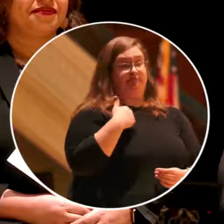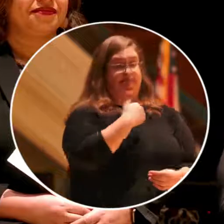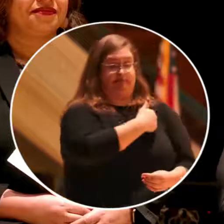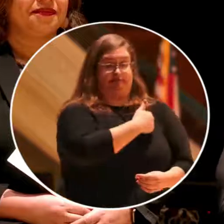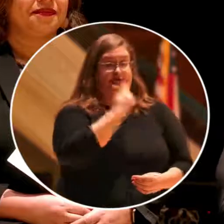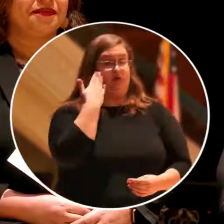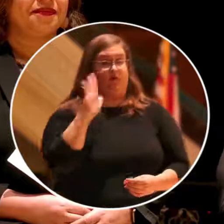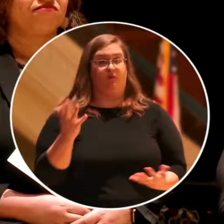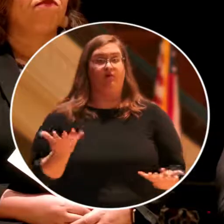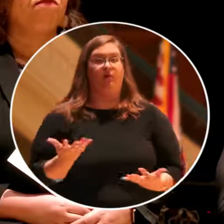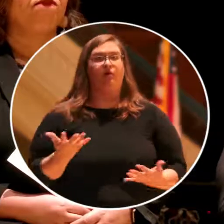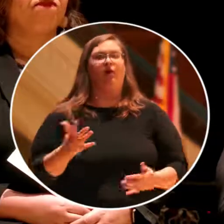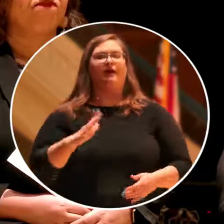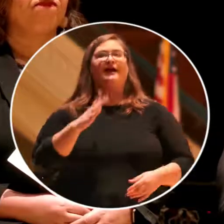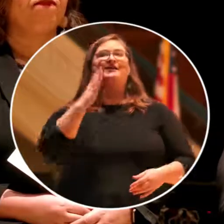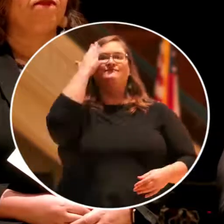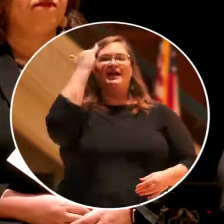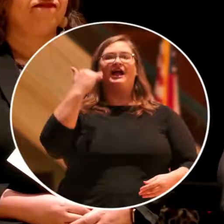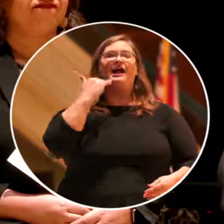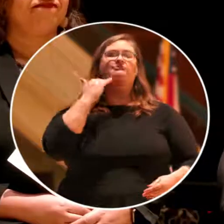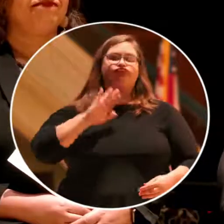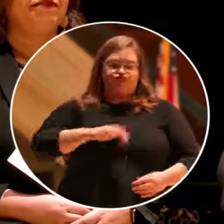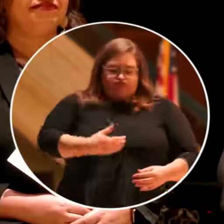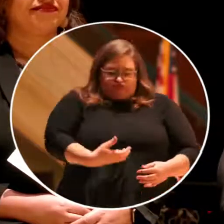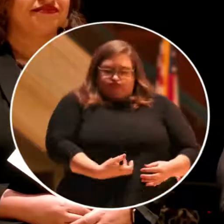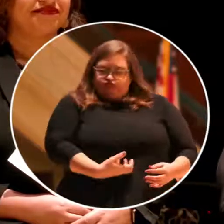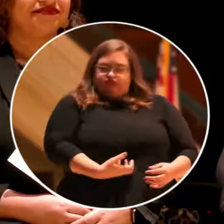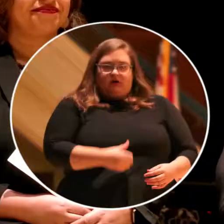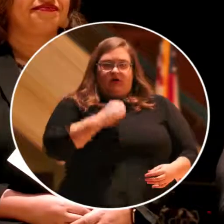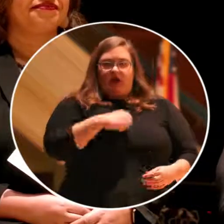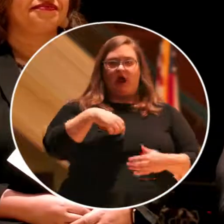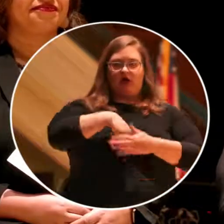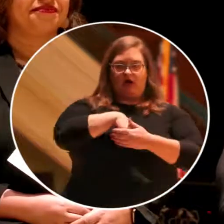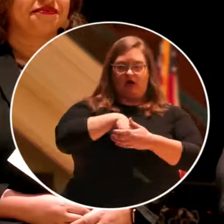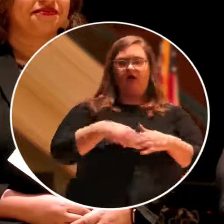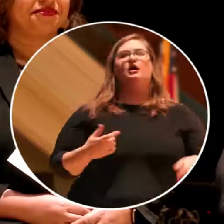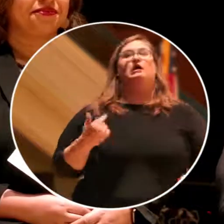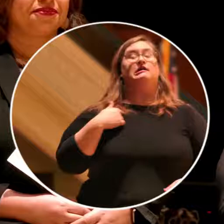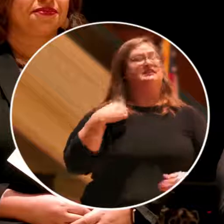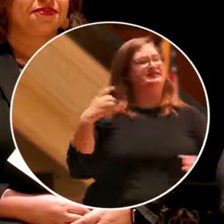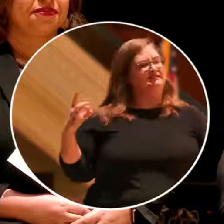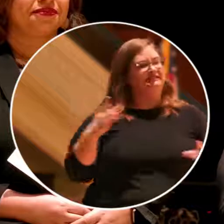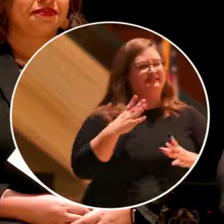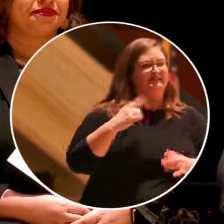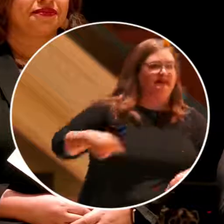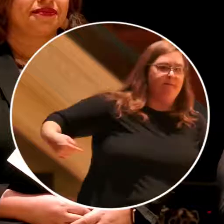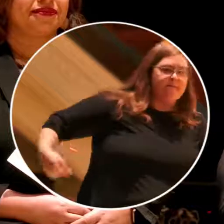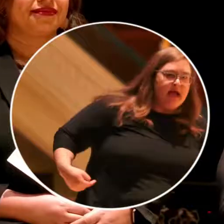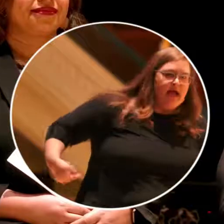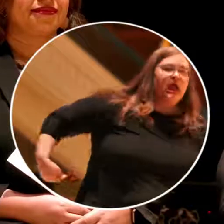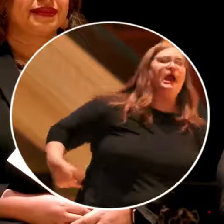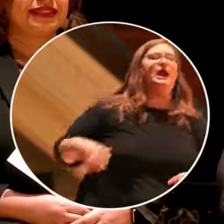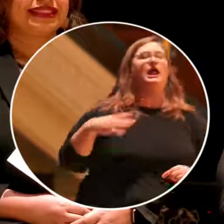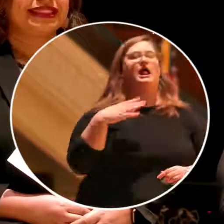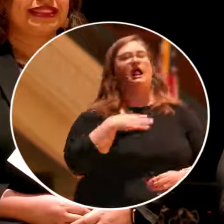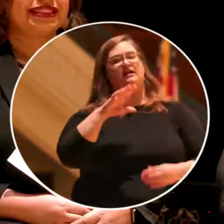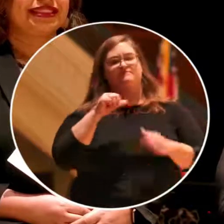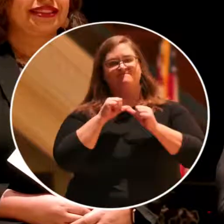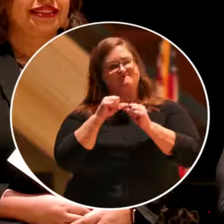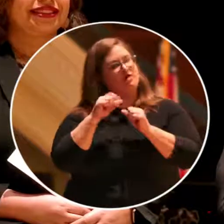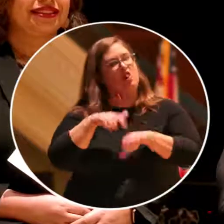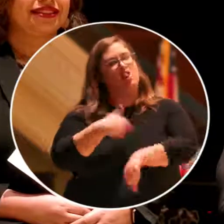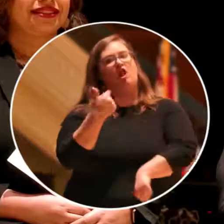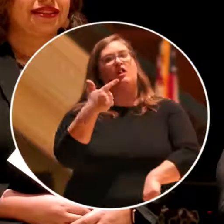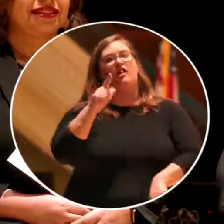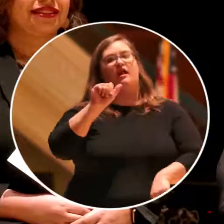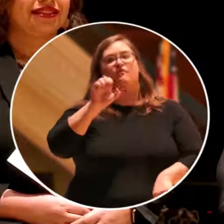was face up, which causes intense back pain and longer labor. While I cried and moaned, my